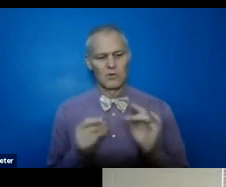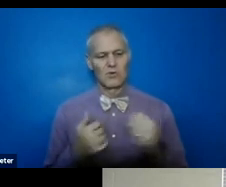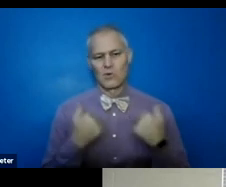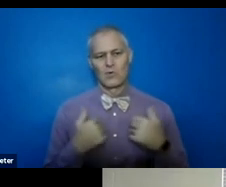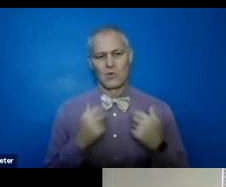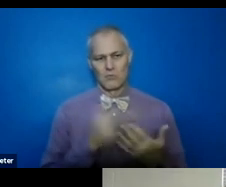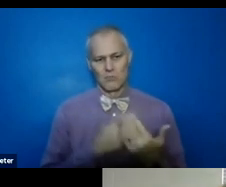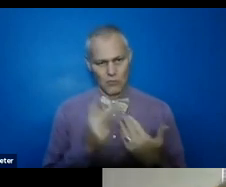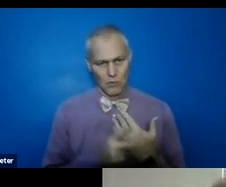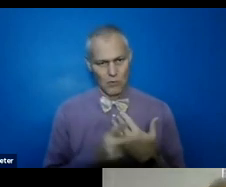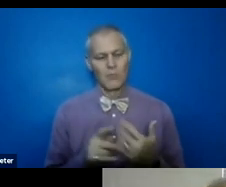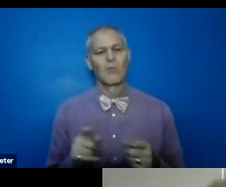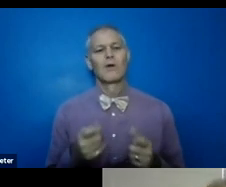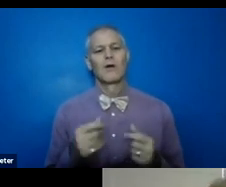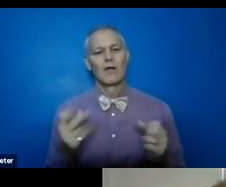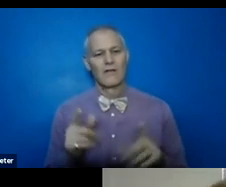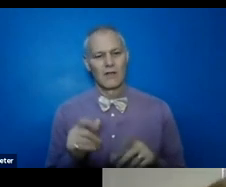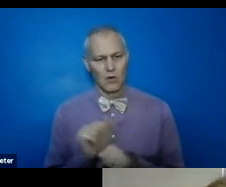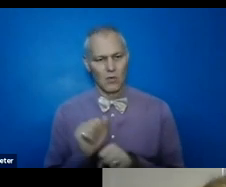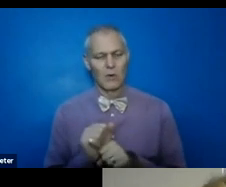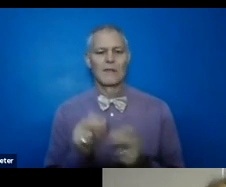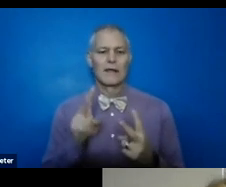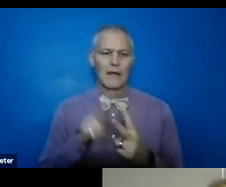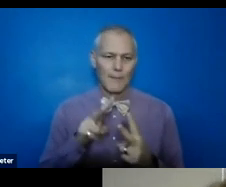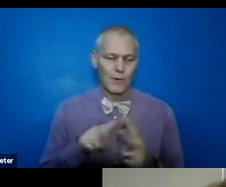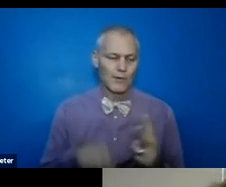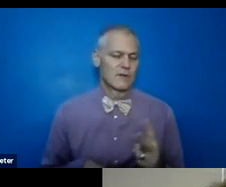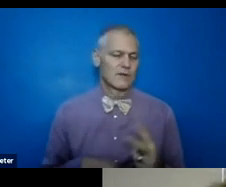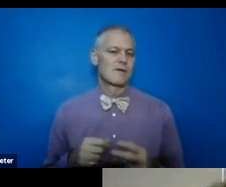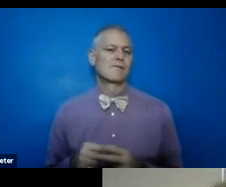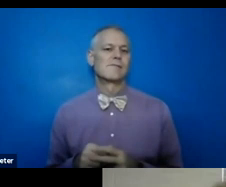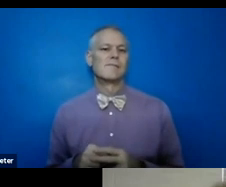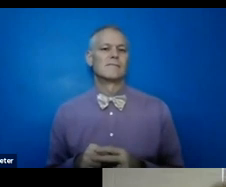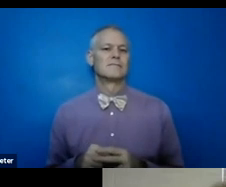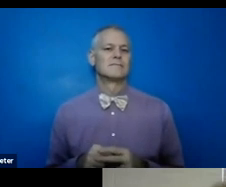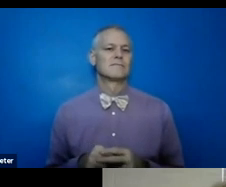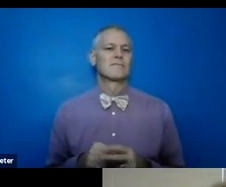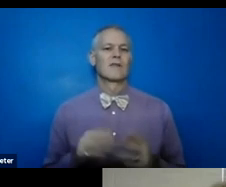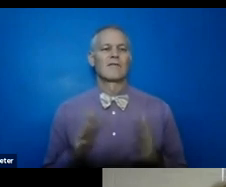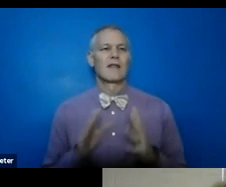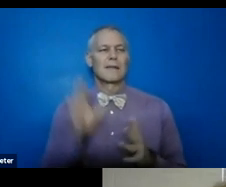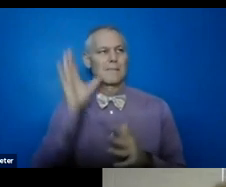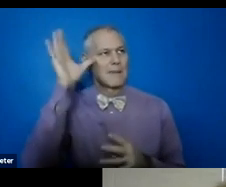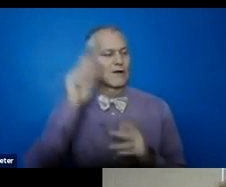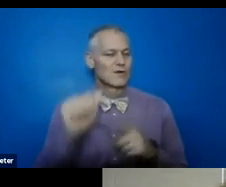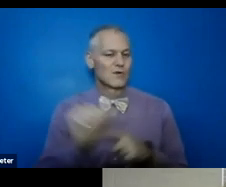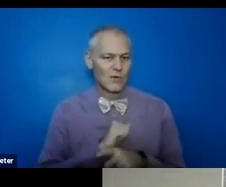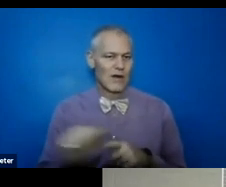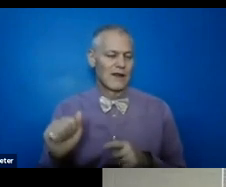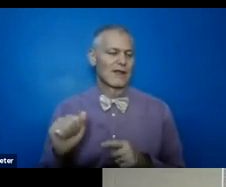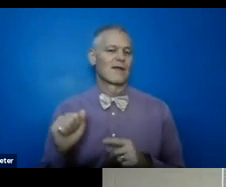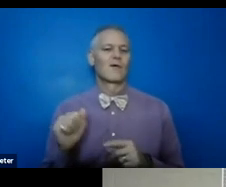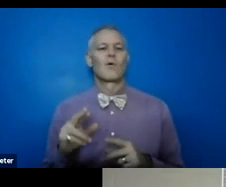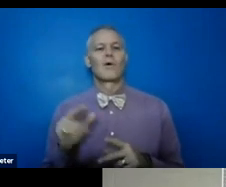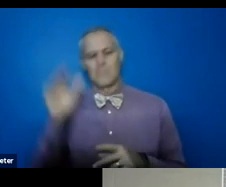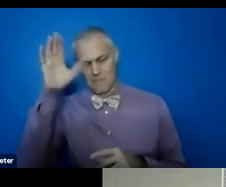but there is a lot of work working with couples in a context of like parent training, or just like working with men and